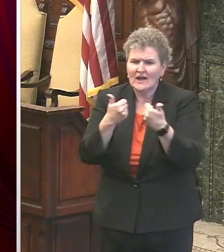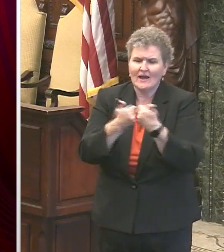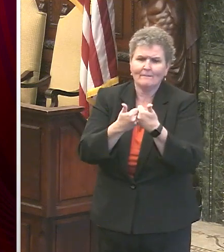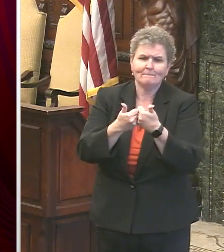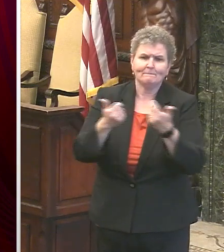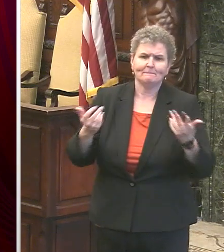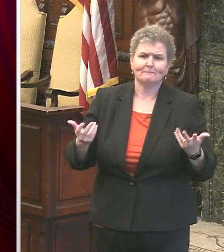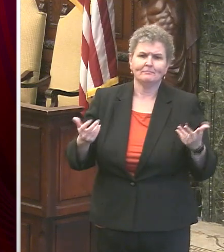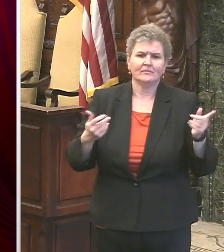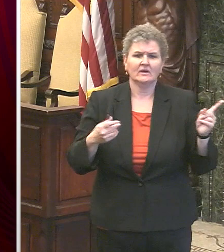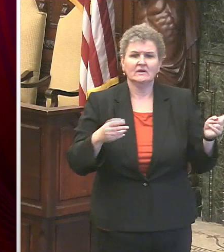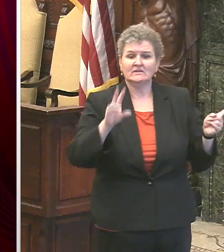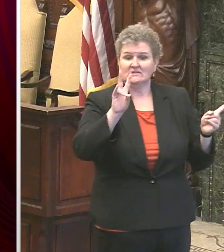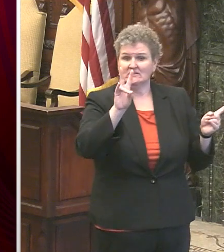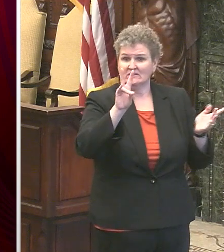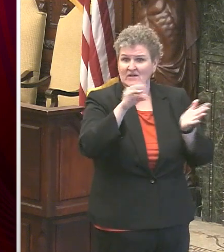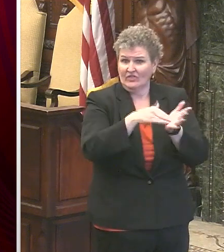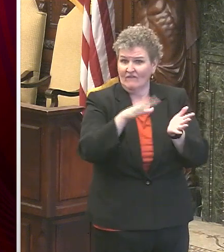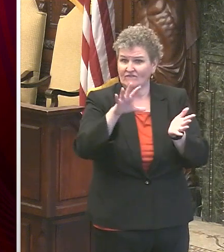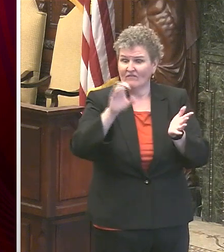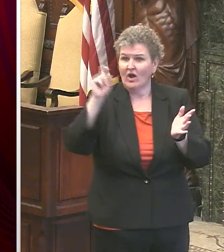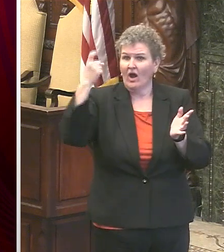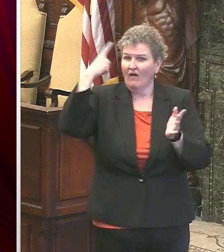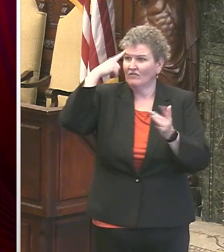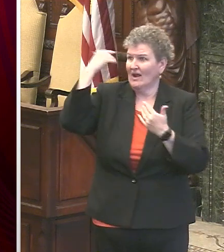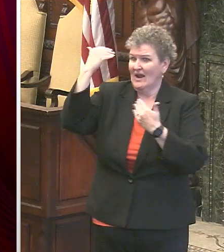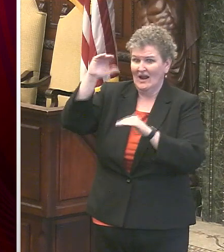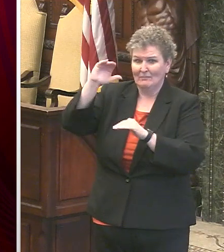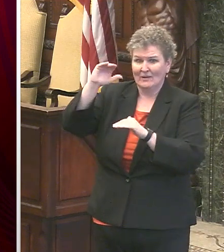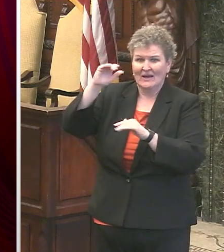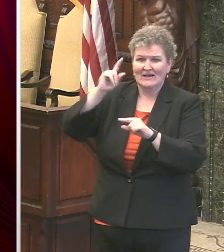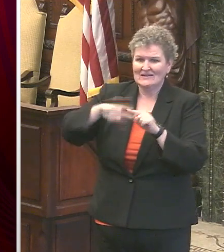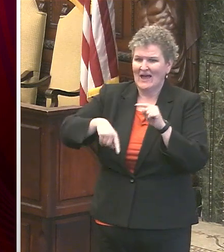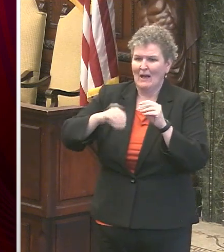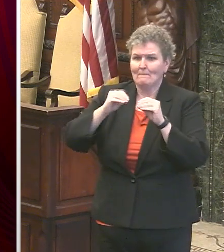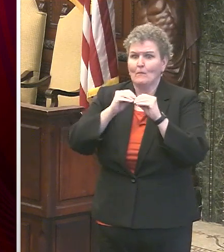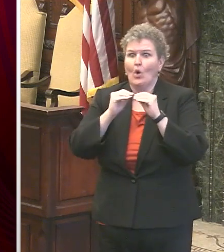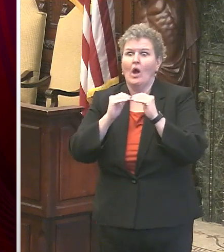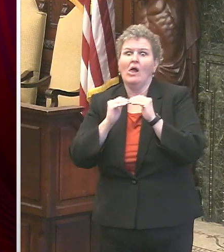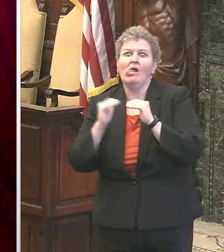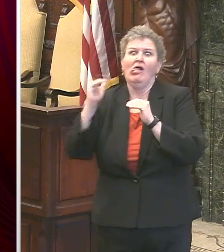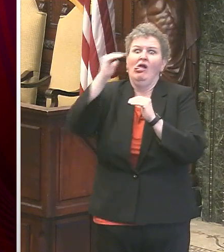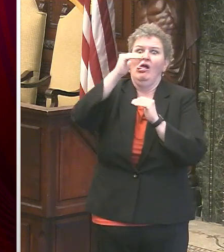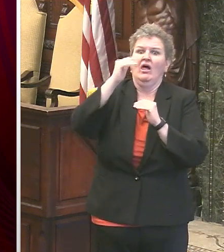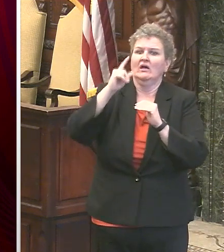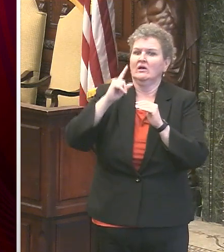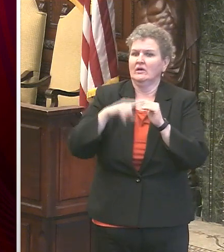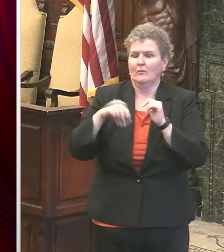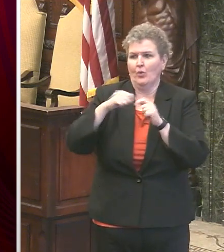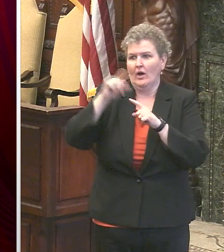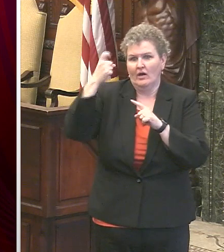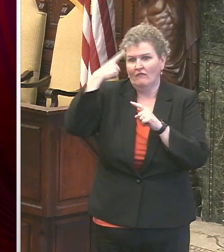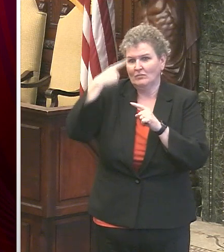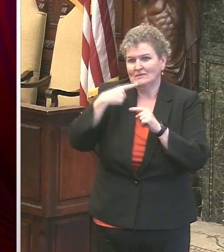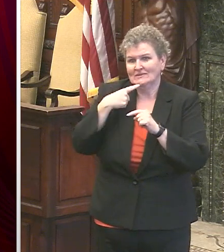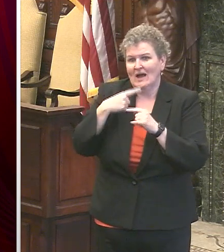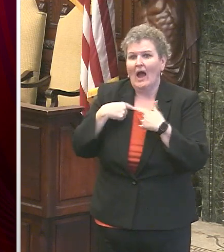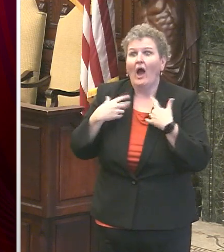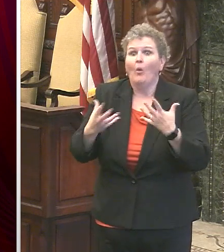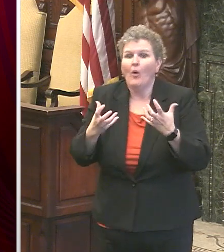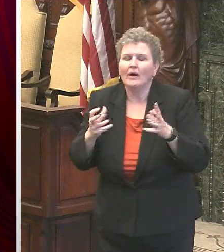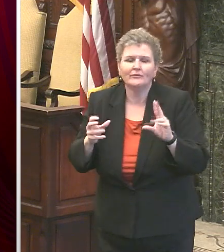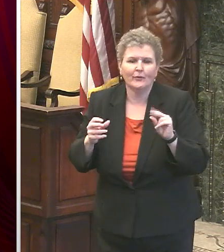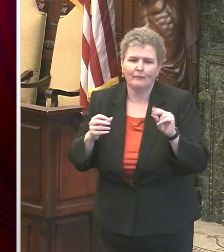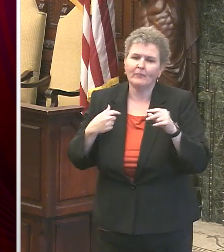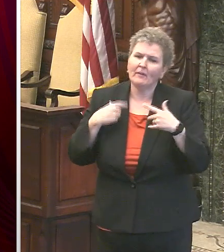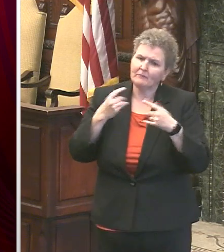all, that 7,500 limit is the governor's limit as well. So we cannot be more liberal than the governor. So even if we wanted to, but also I think that limit is reasonable.